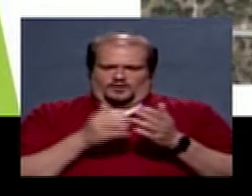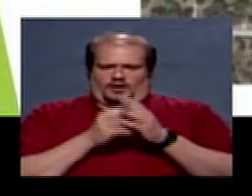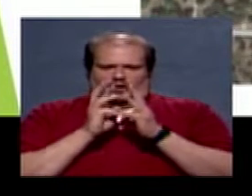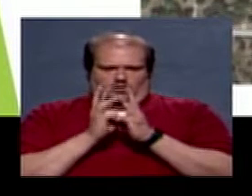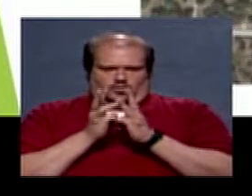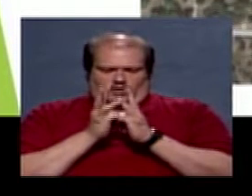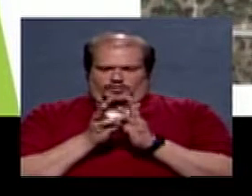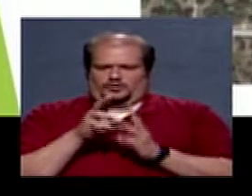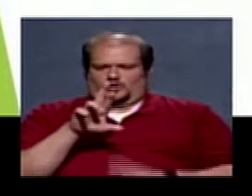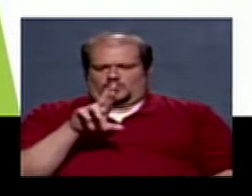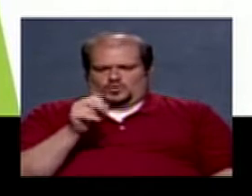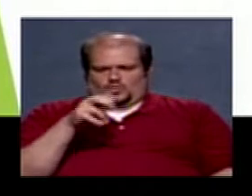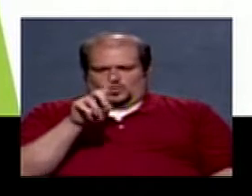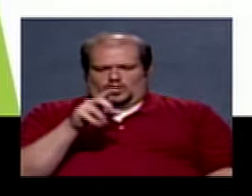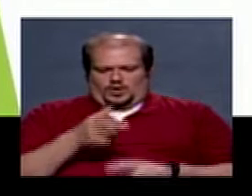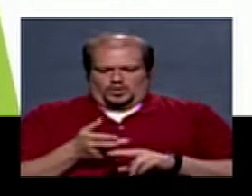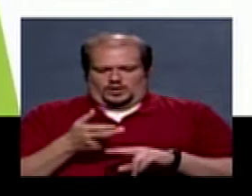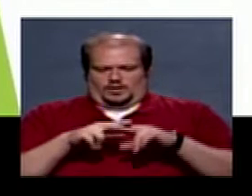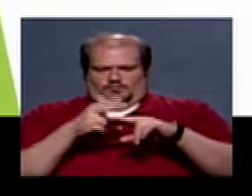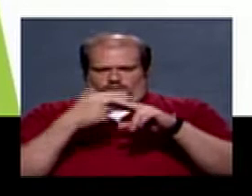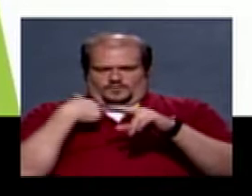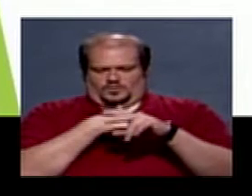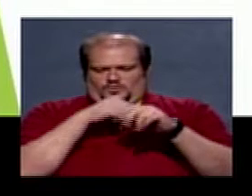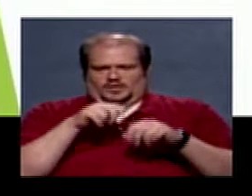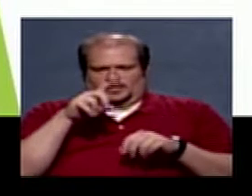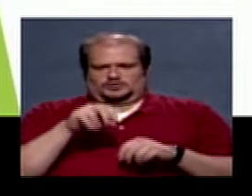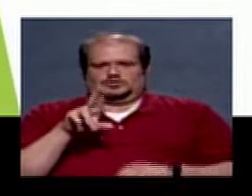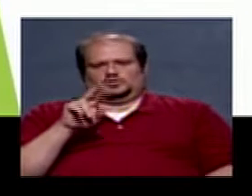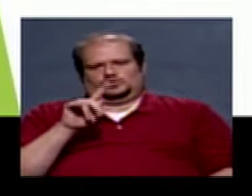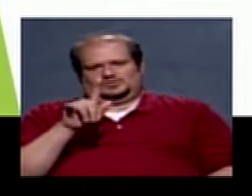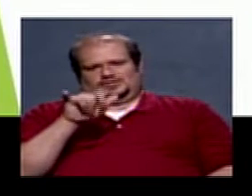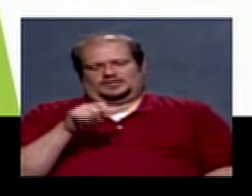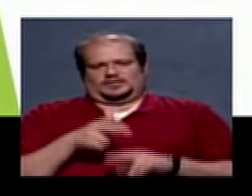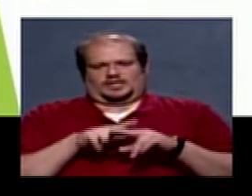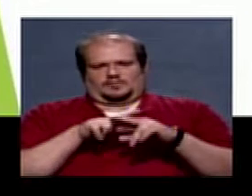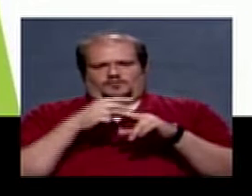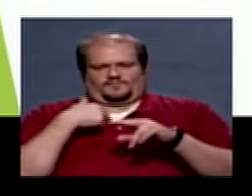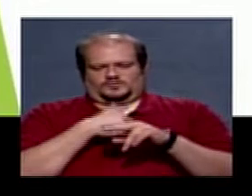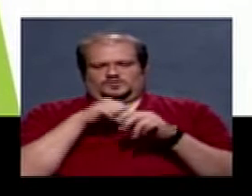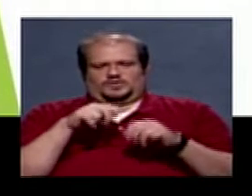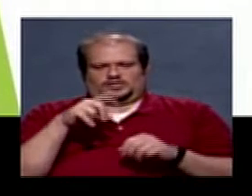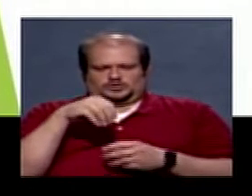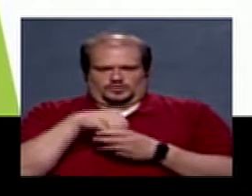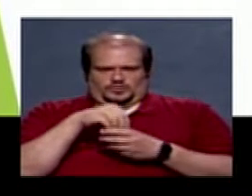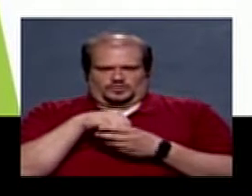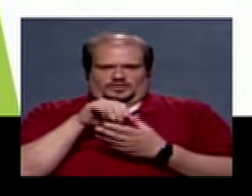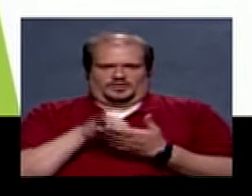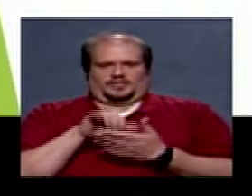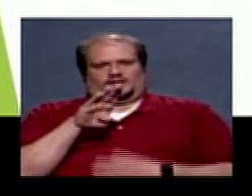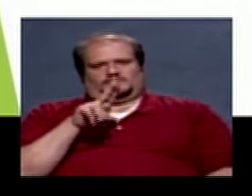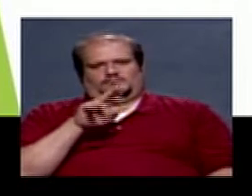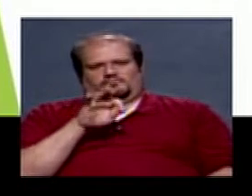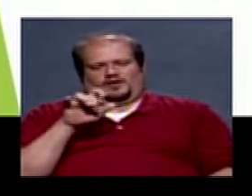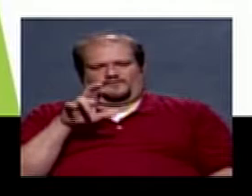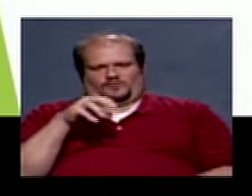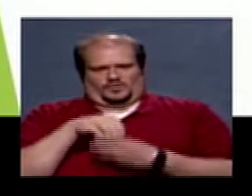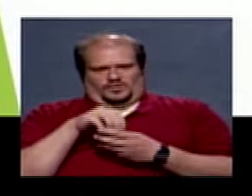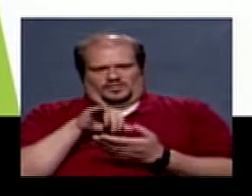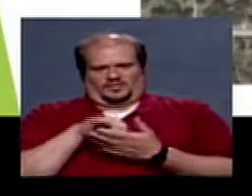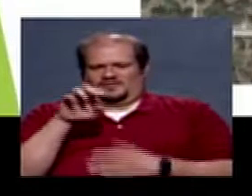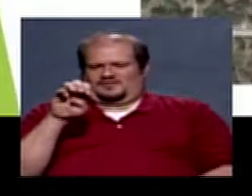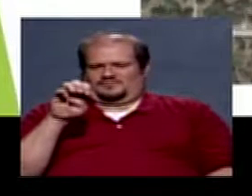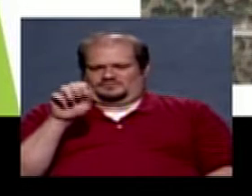all-weather road improvements that we can do and utilities improvements that we can do within that buffered, within that